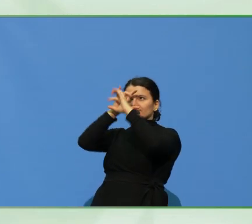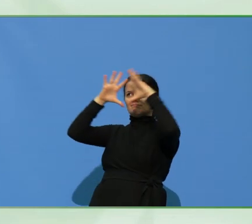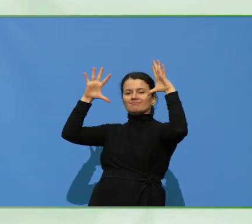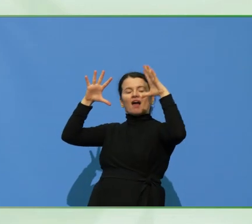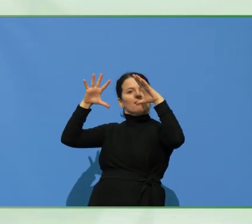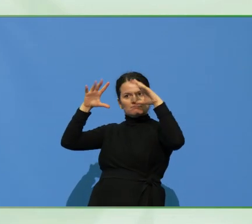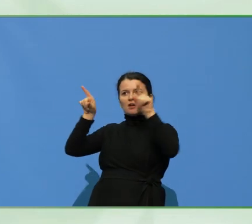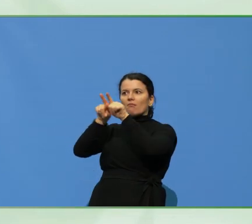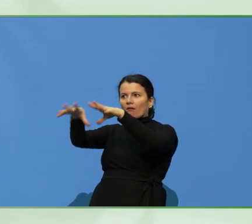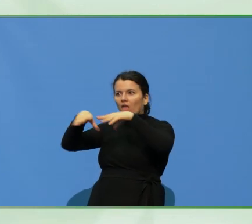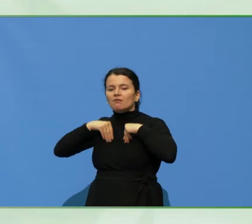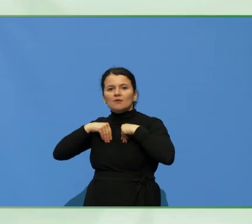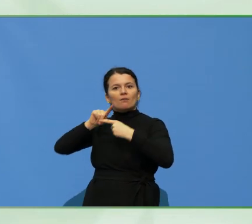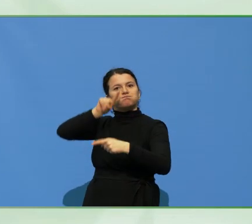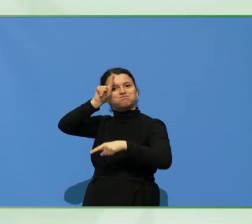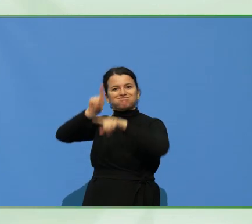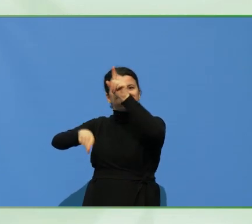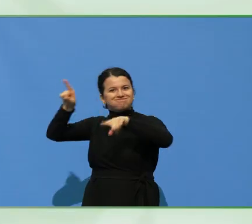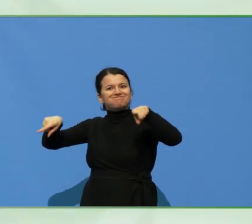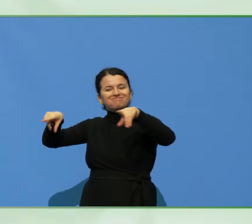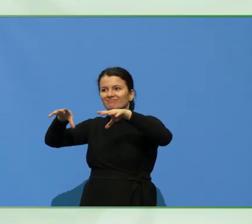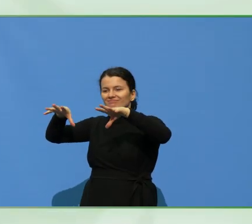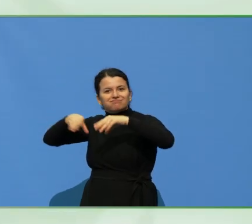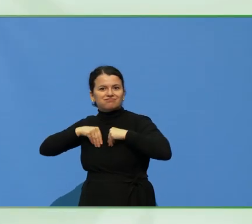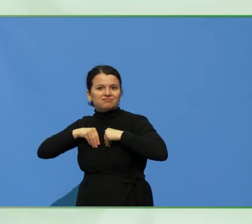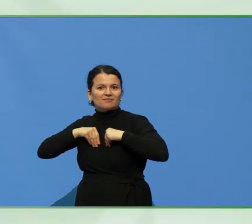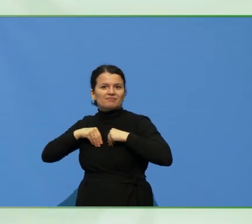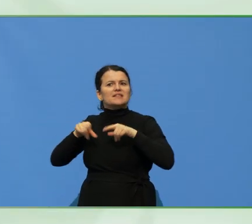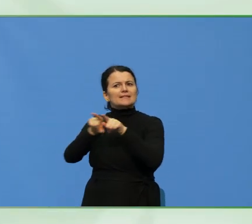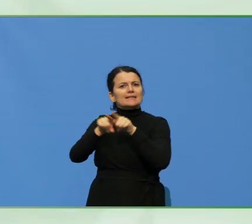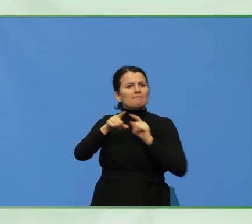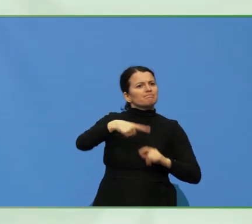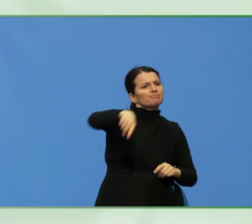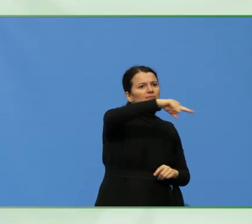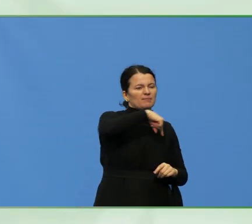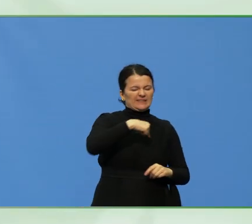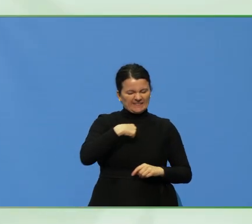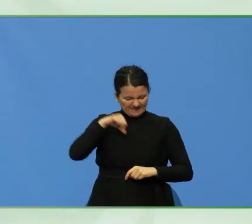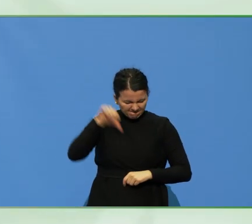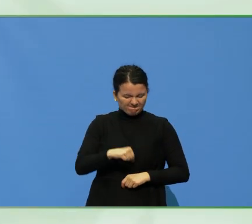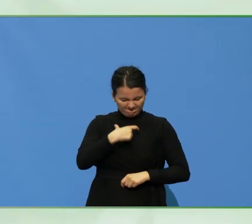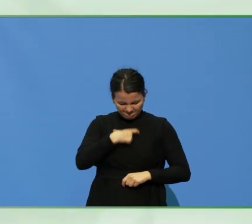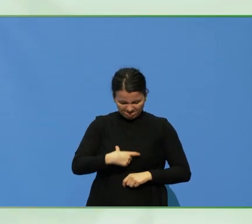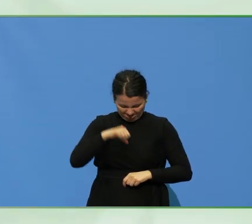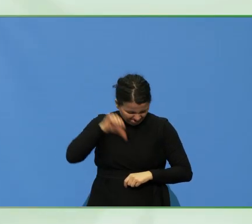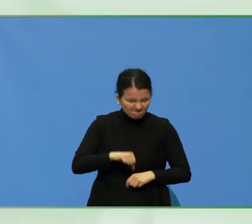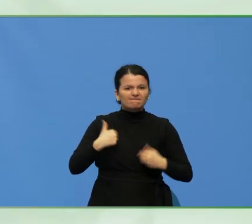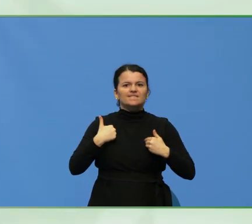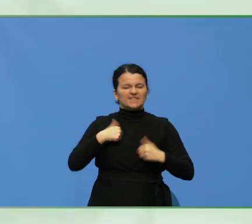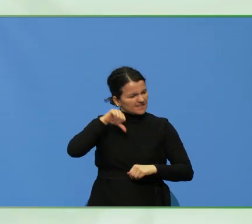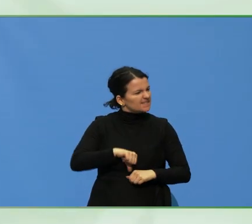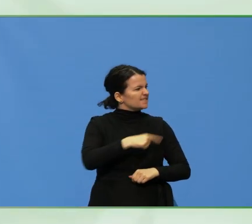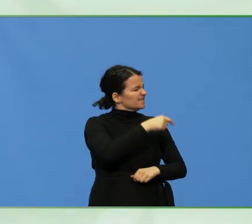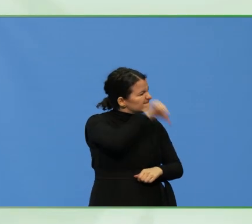to change from that toxic mindset of hating ourselves into this box, there are